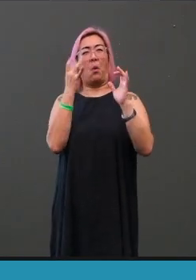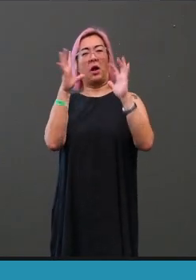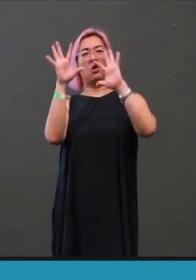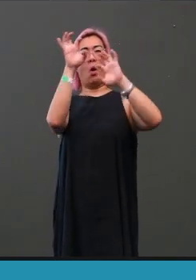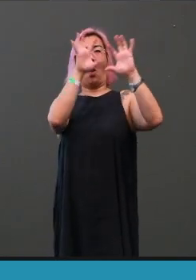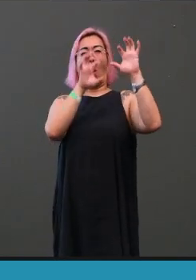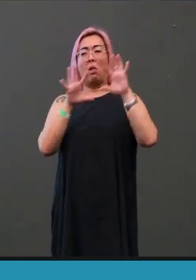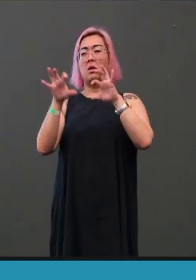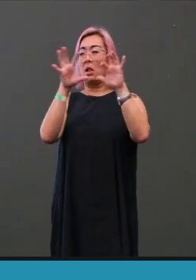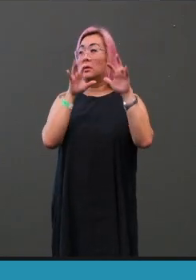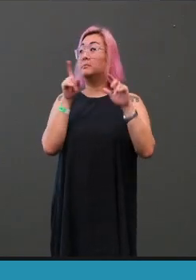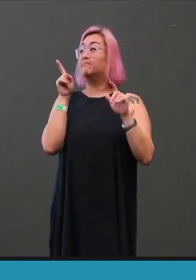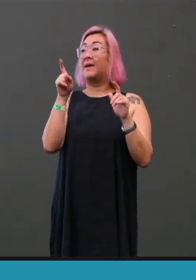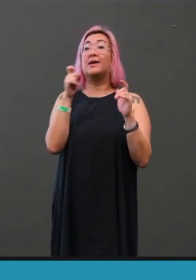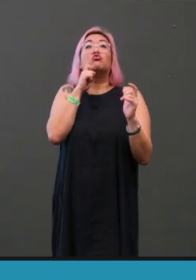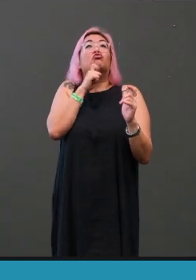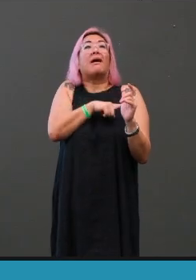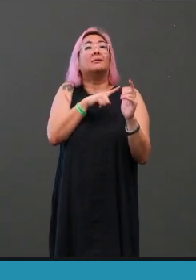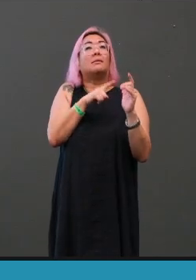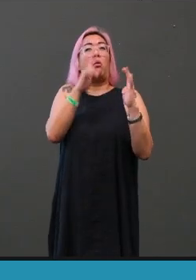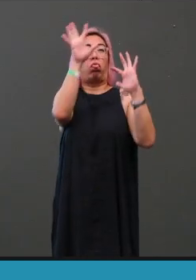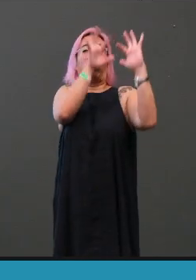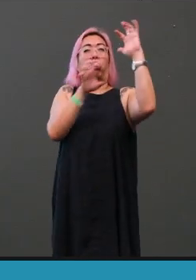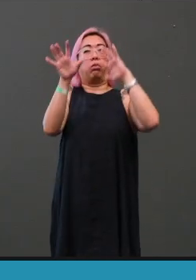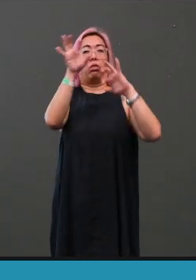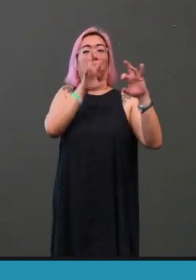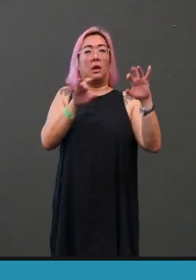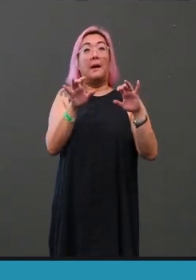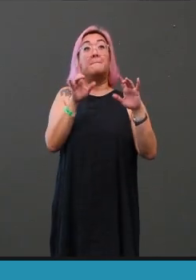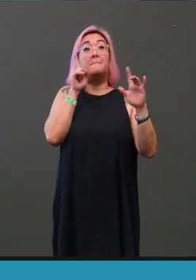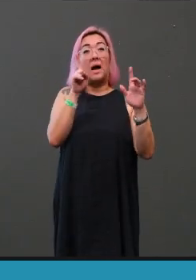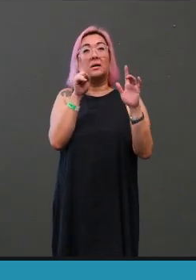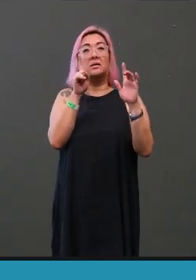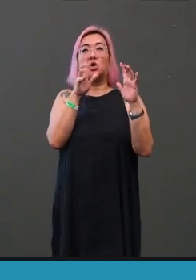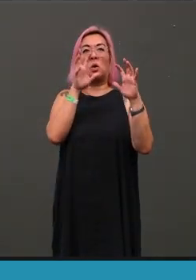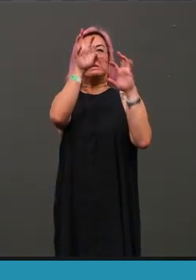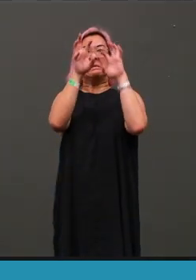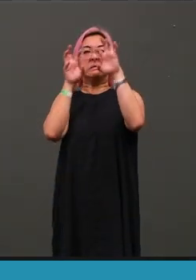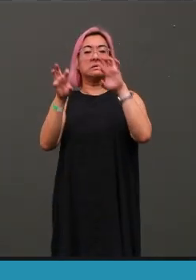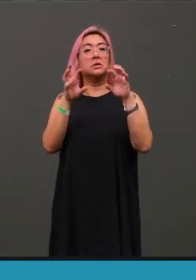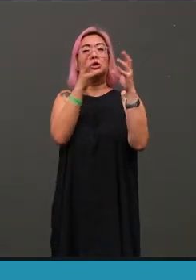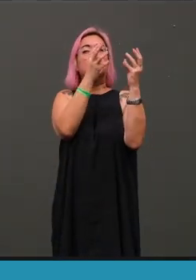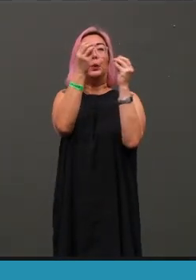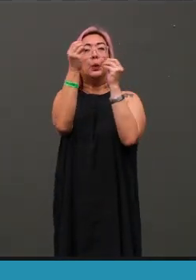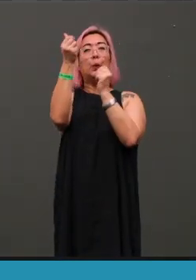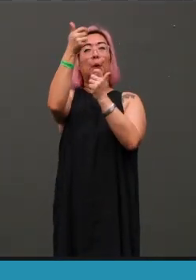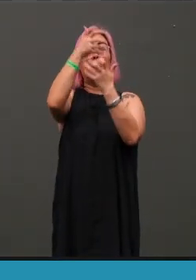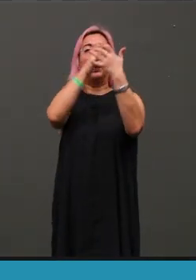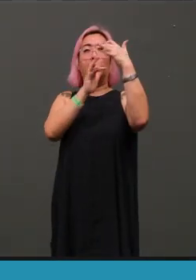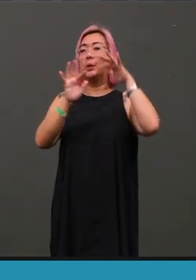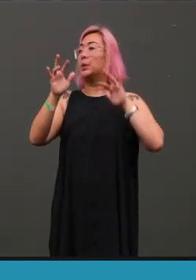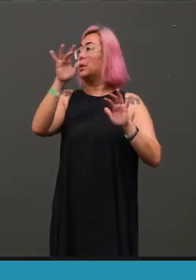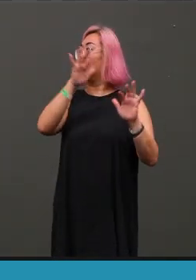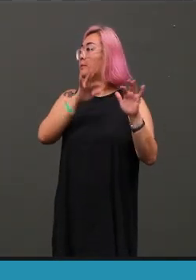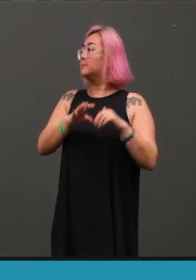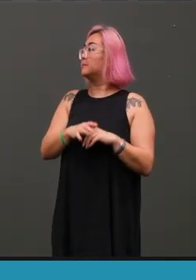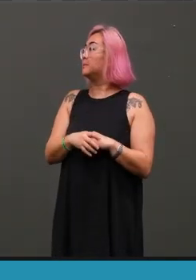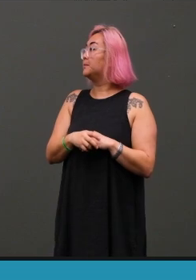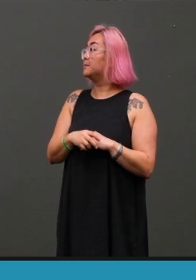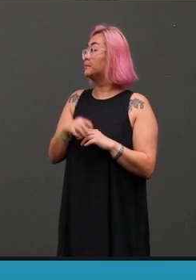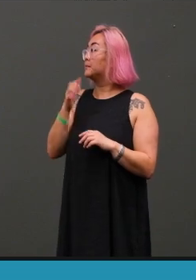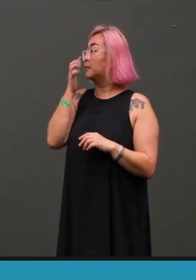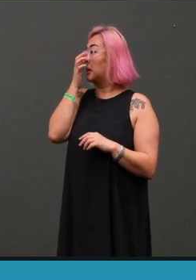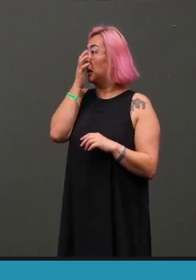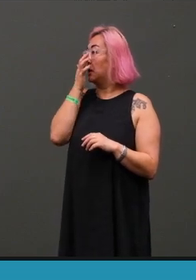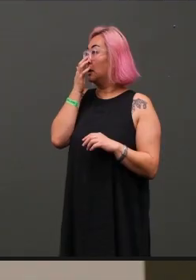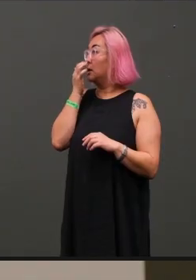random data in it, but with smooth transitions between the values. So, I'm not sure why this is going on and off, but hopefully